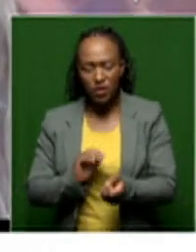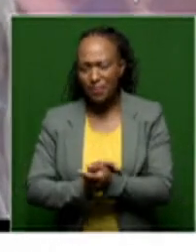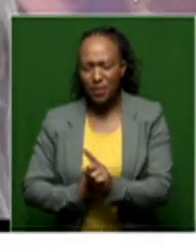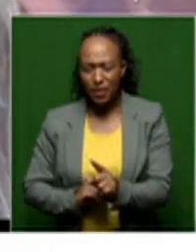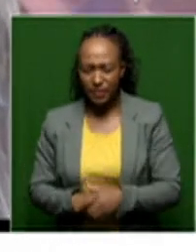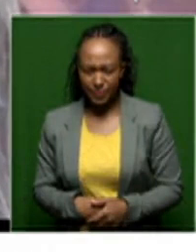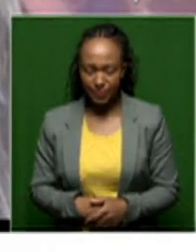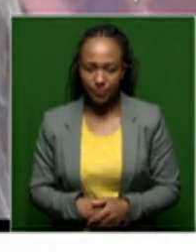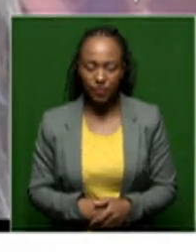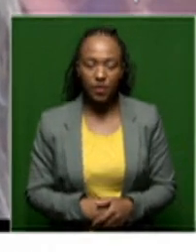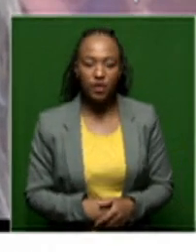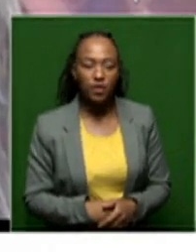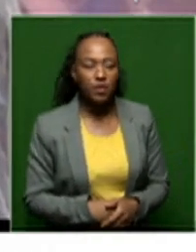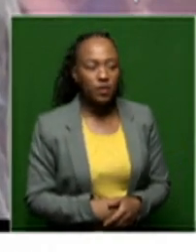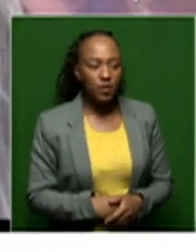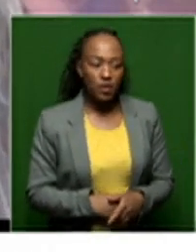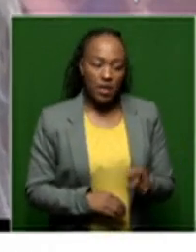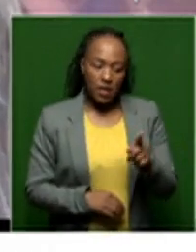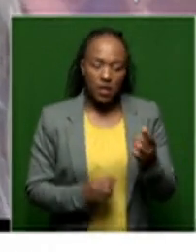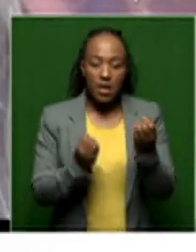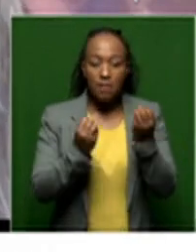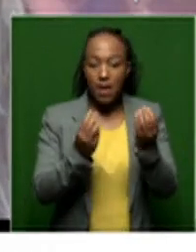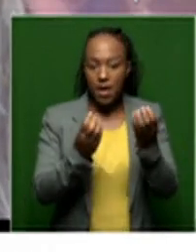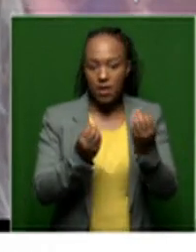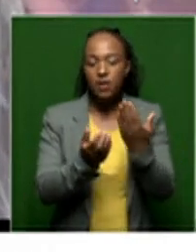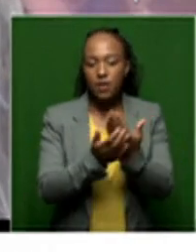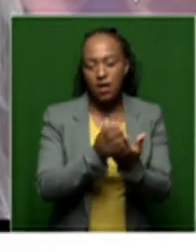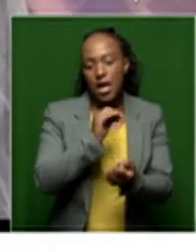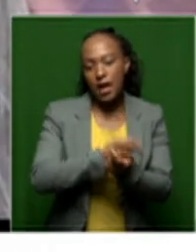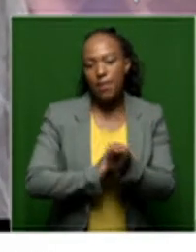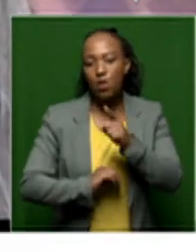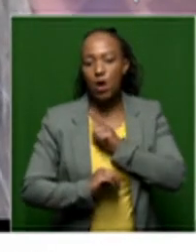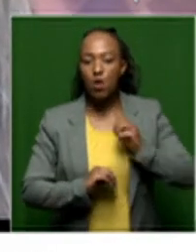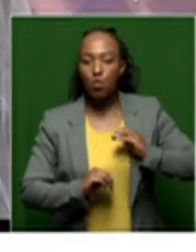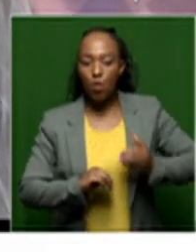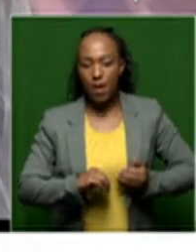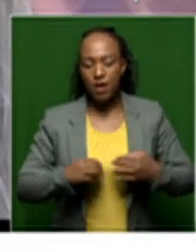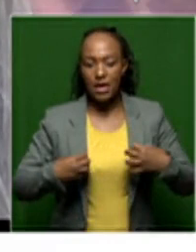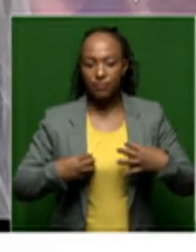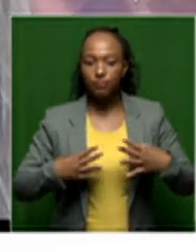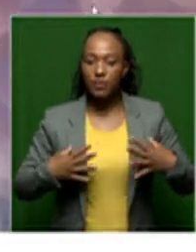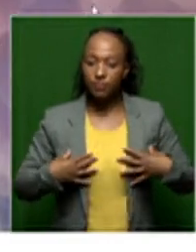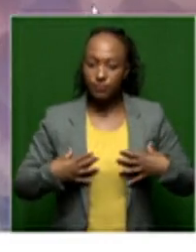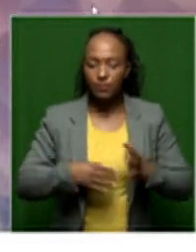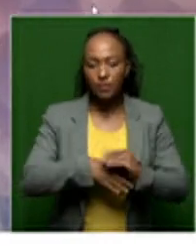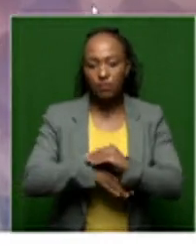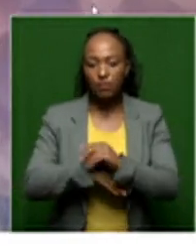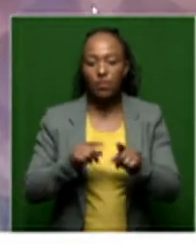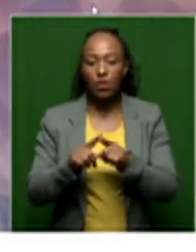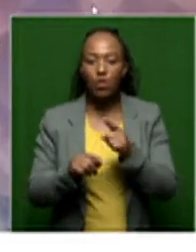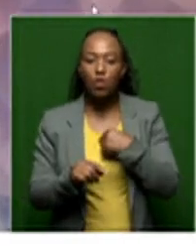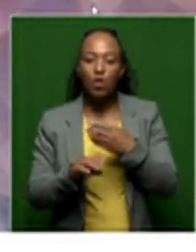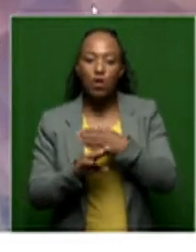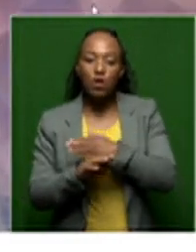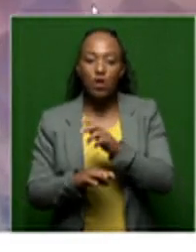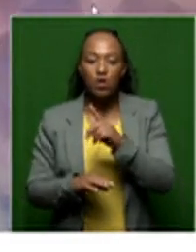number of factors that can lead to a woman contracting breast cancer. As Dr. Baron's going to speak about